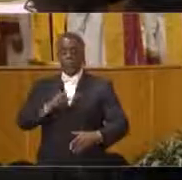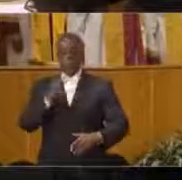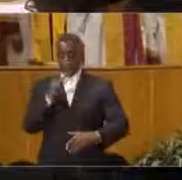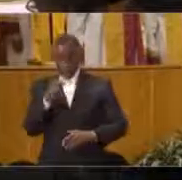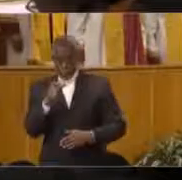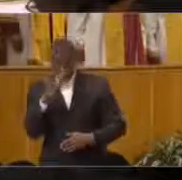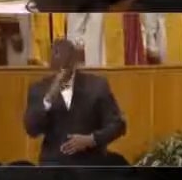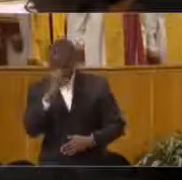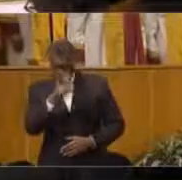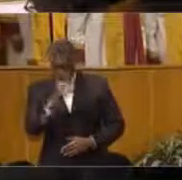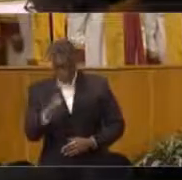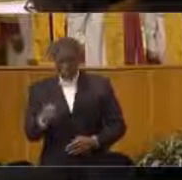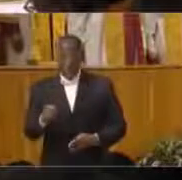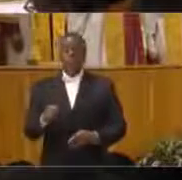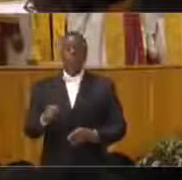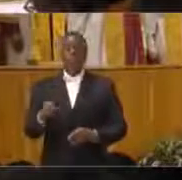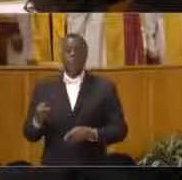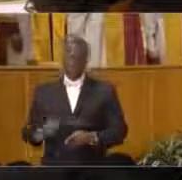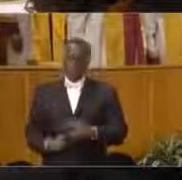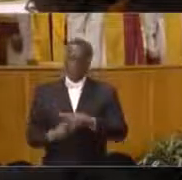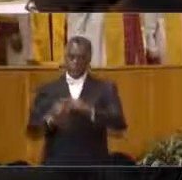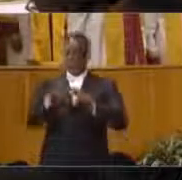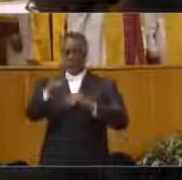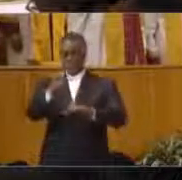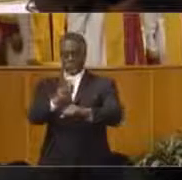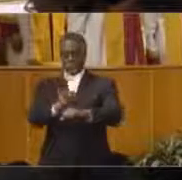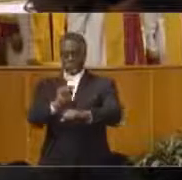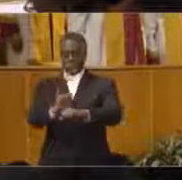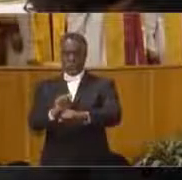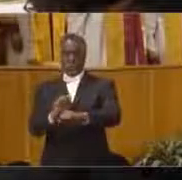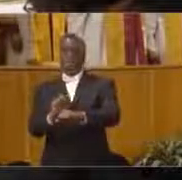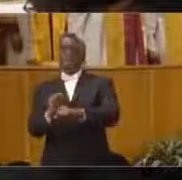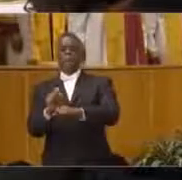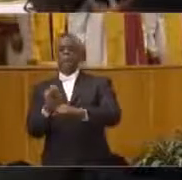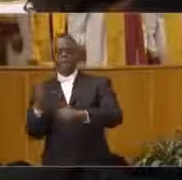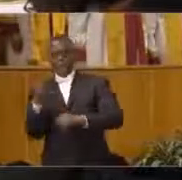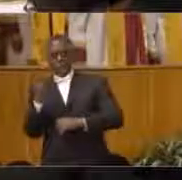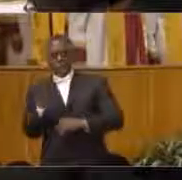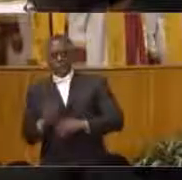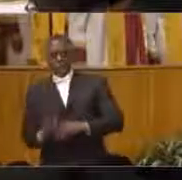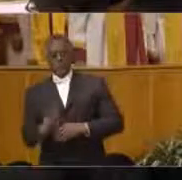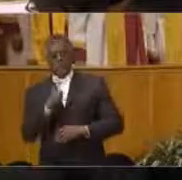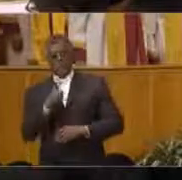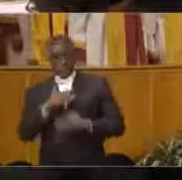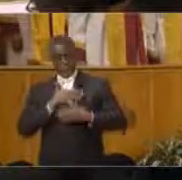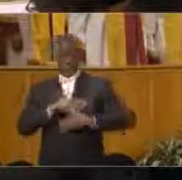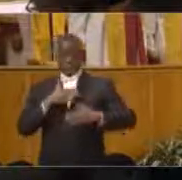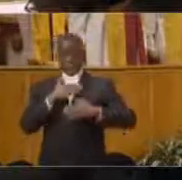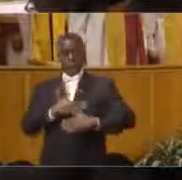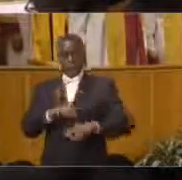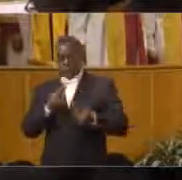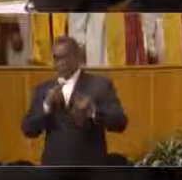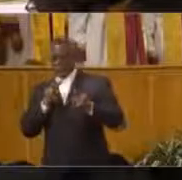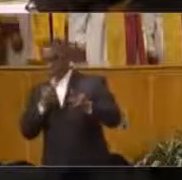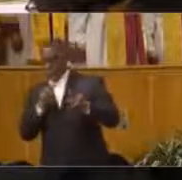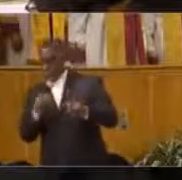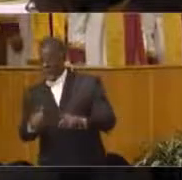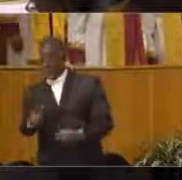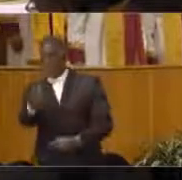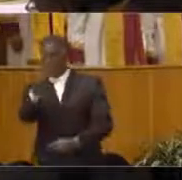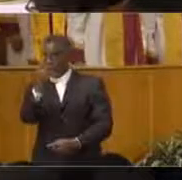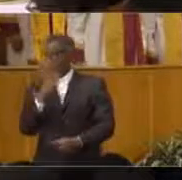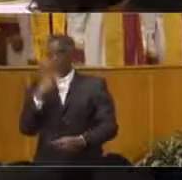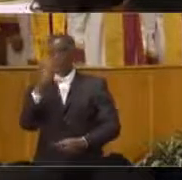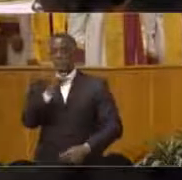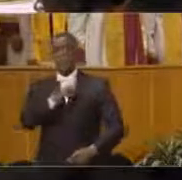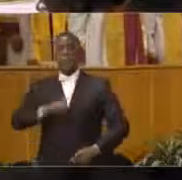seek will suddenly come to his temple. Even the messenger of the covenant in whom you delight, behold, he is coming,